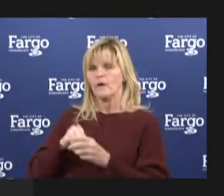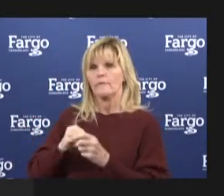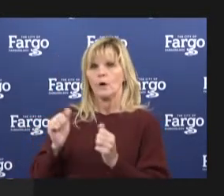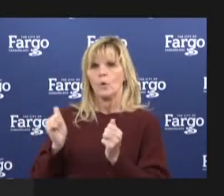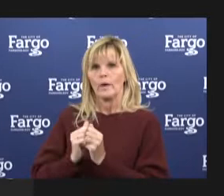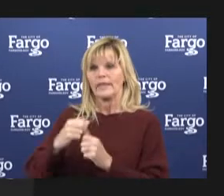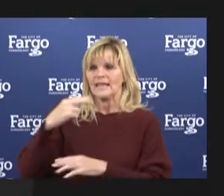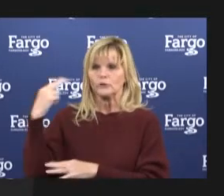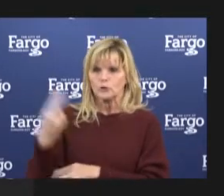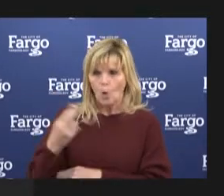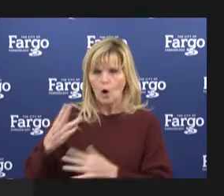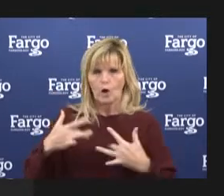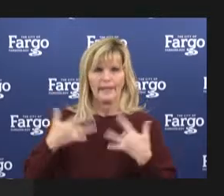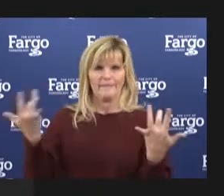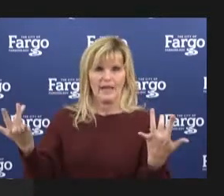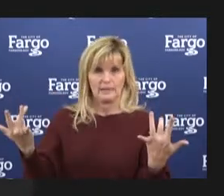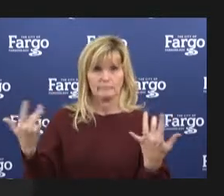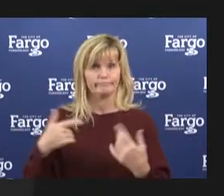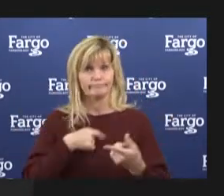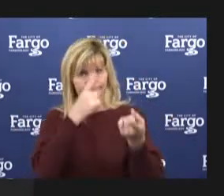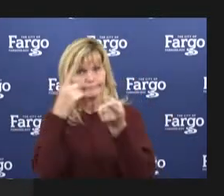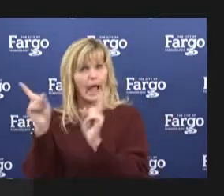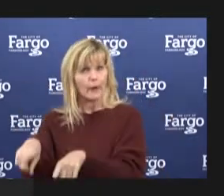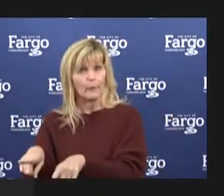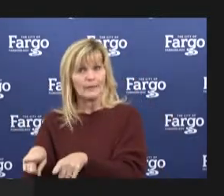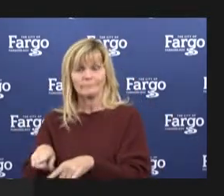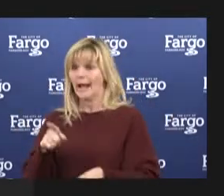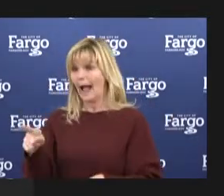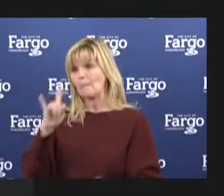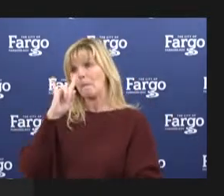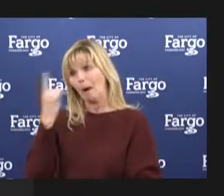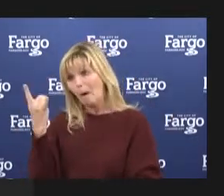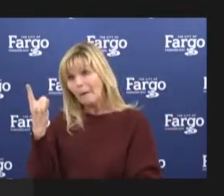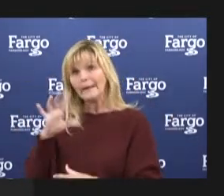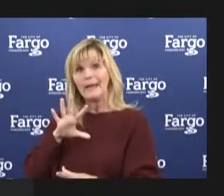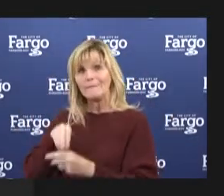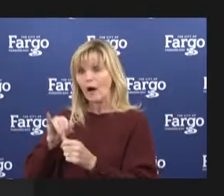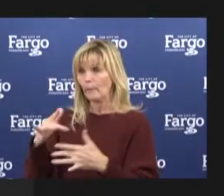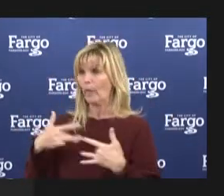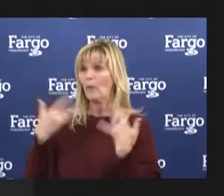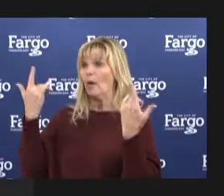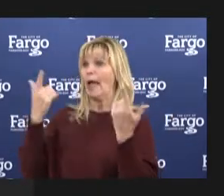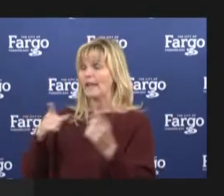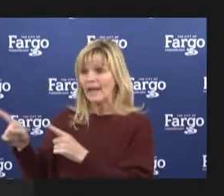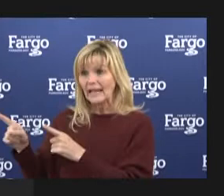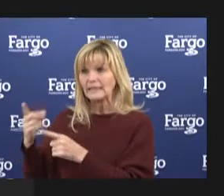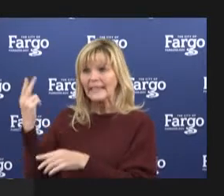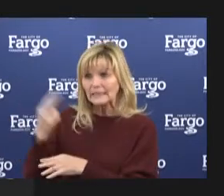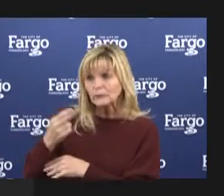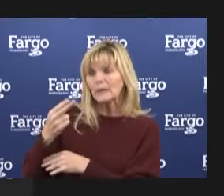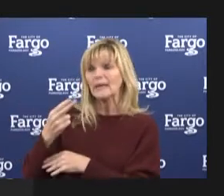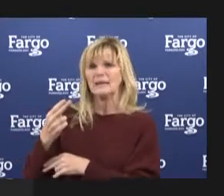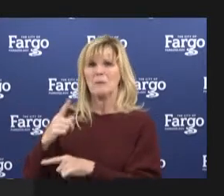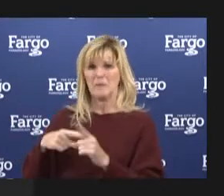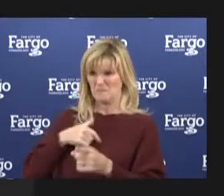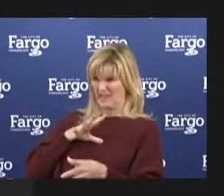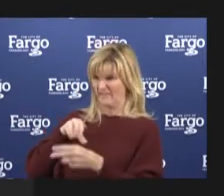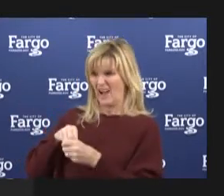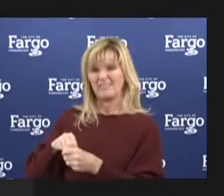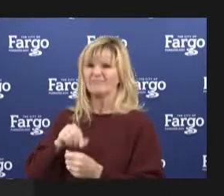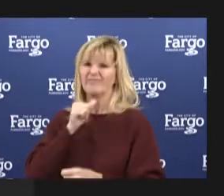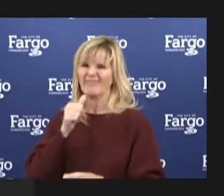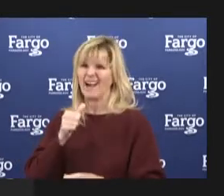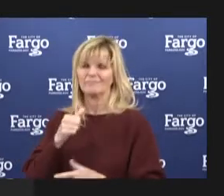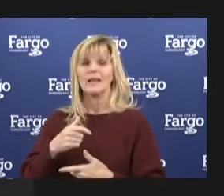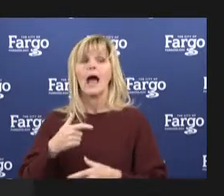historical event." I couldn't agree more with the wise woman. And while I too am tired, I'm also really proud of